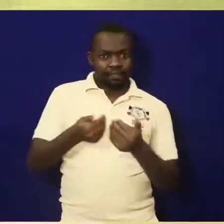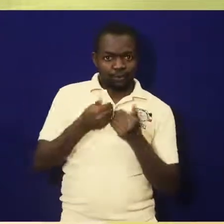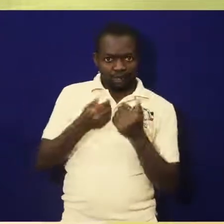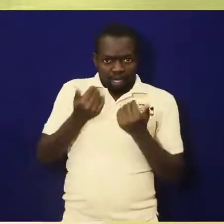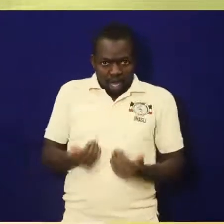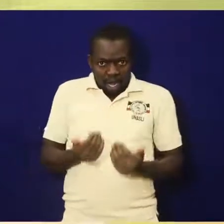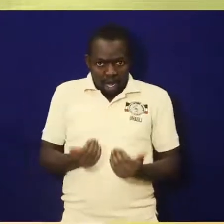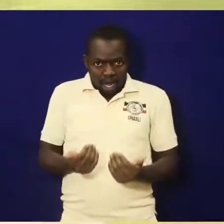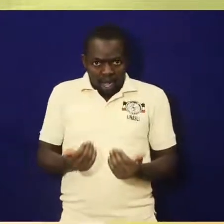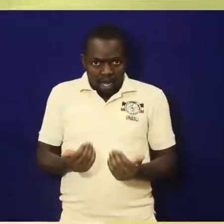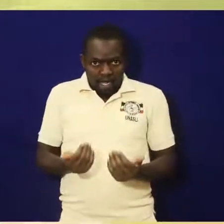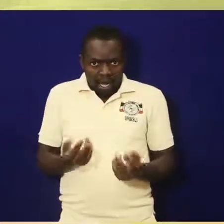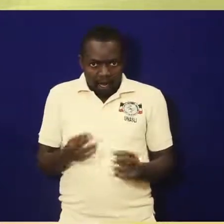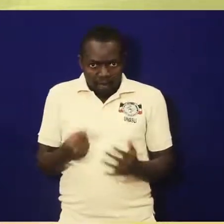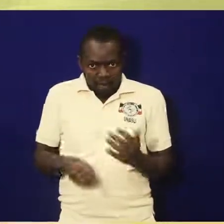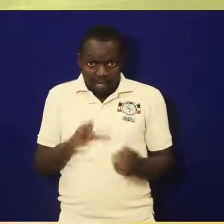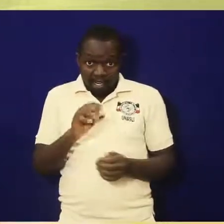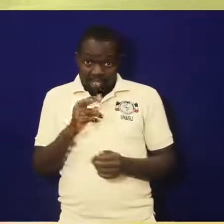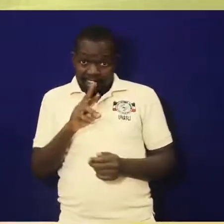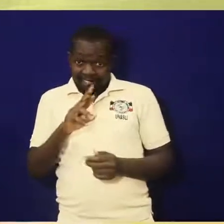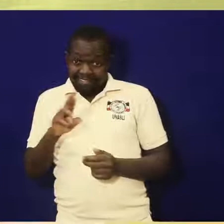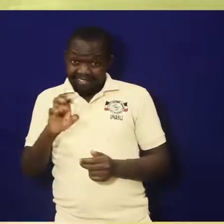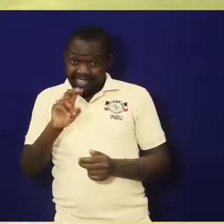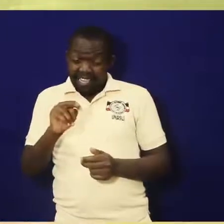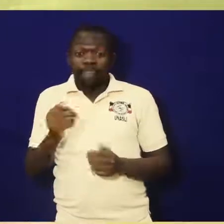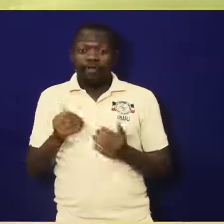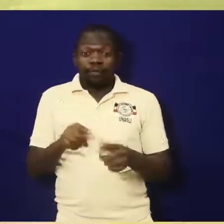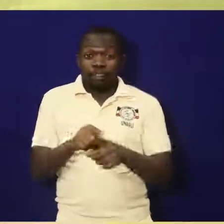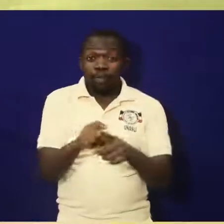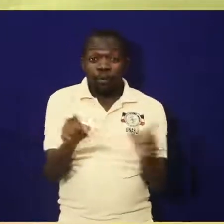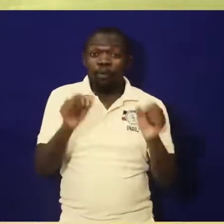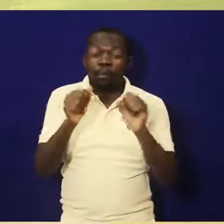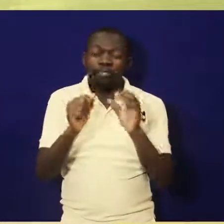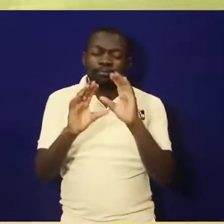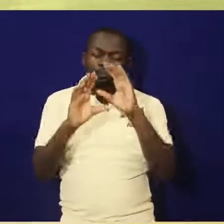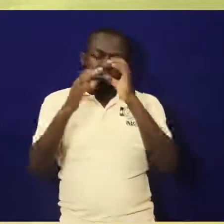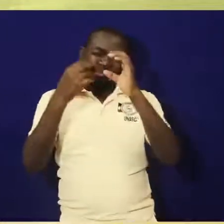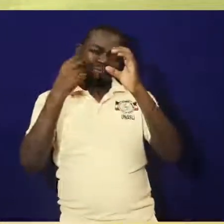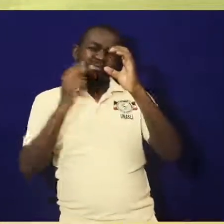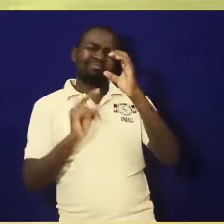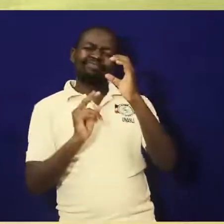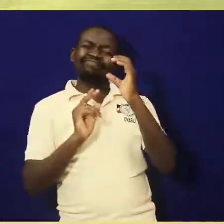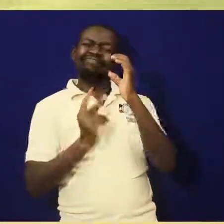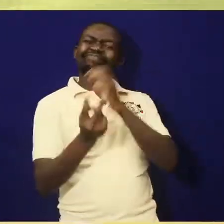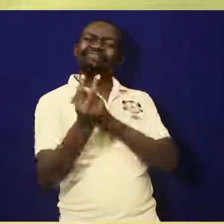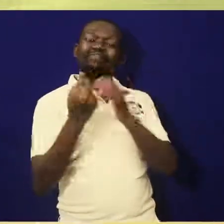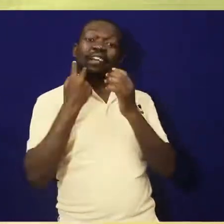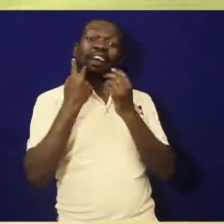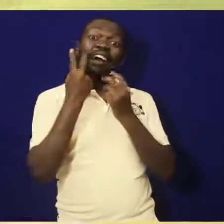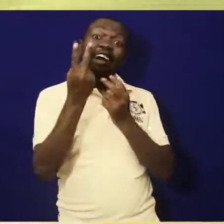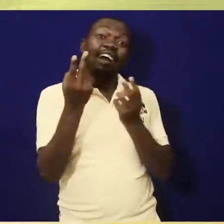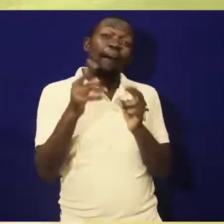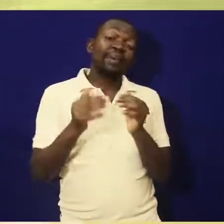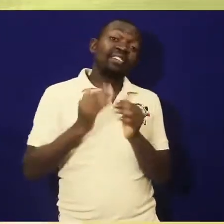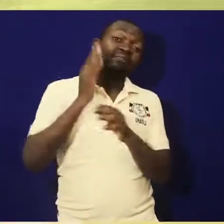events. You are foreseeing, you are envisioning what will happen in the